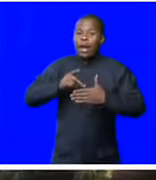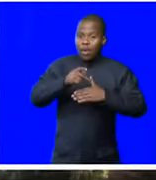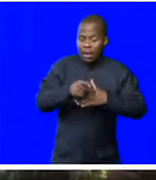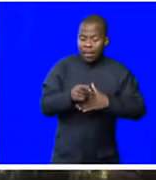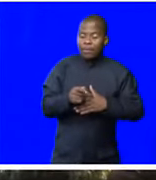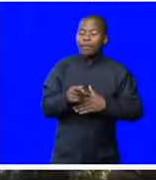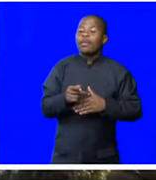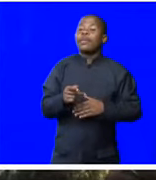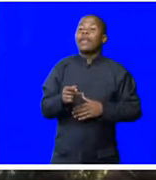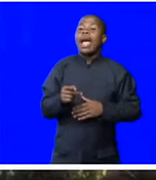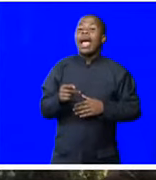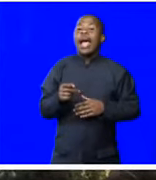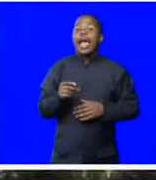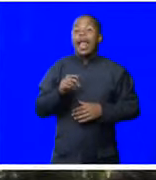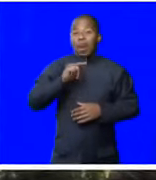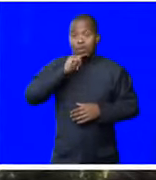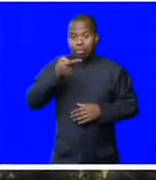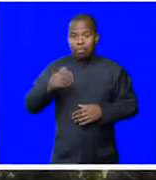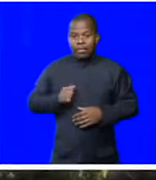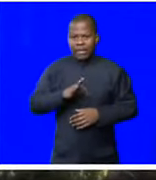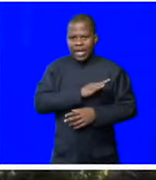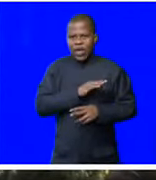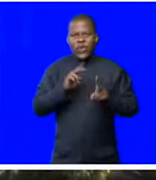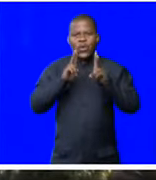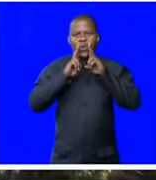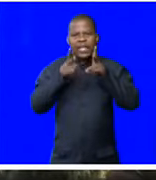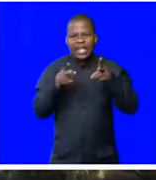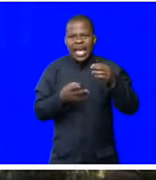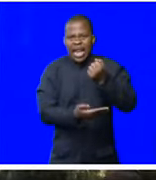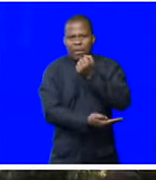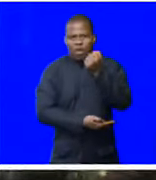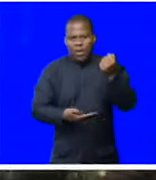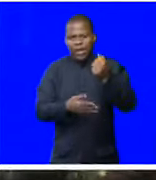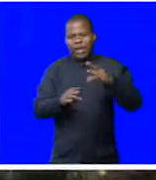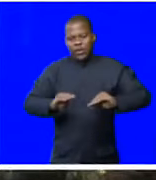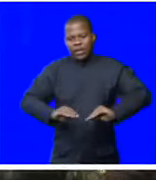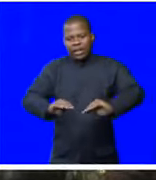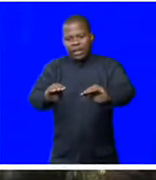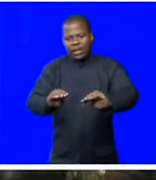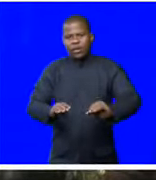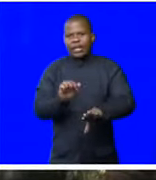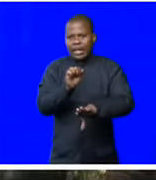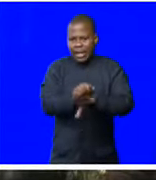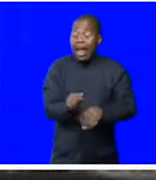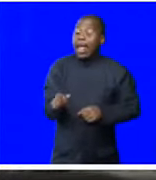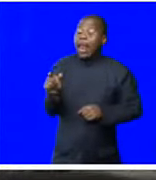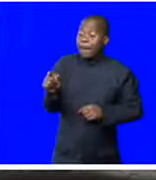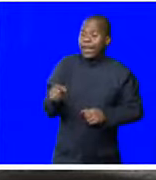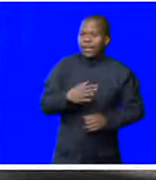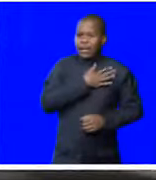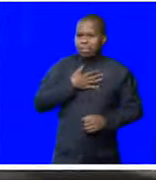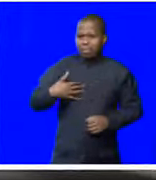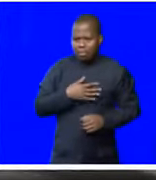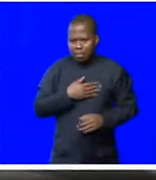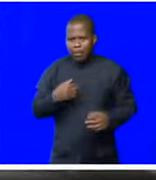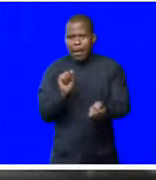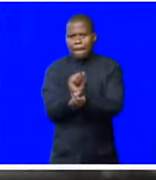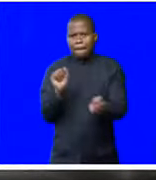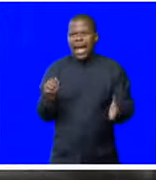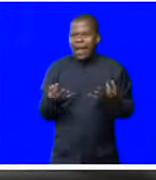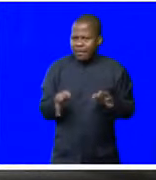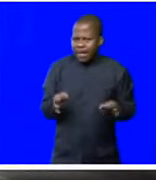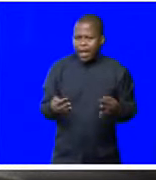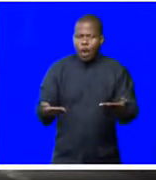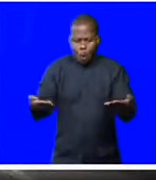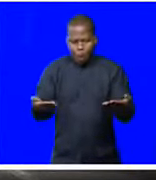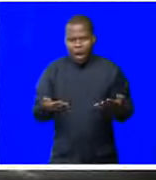the officers pay a visit to communities of convicts to educate them about welcoming them back to society, following